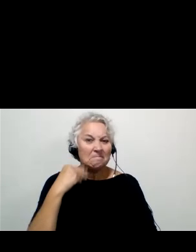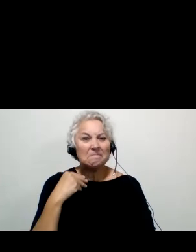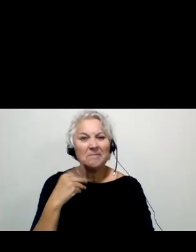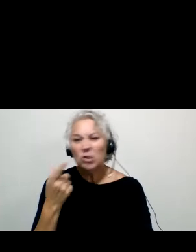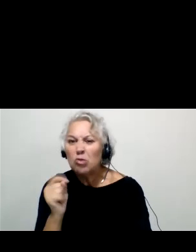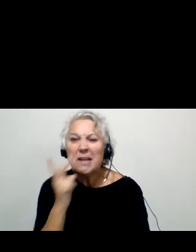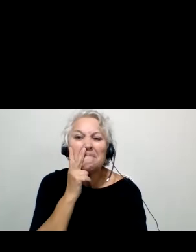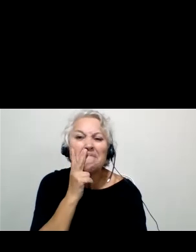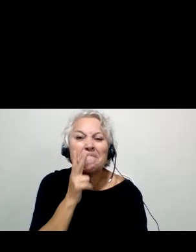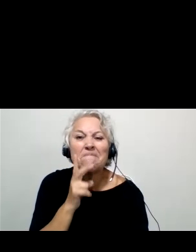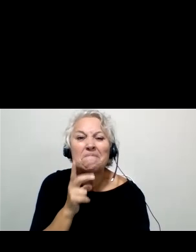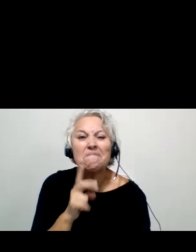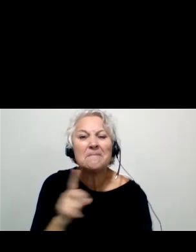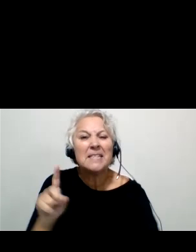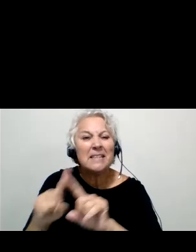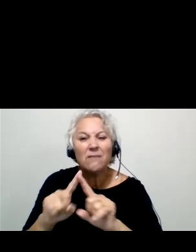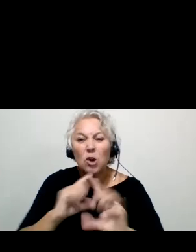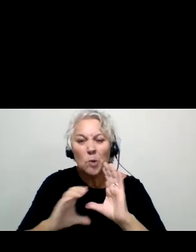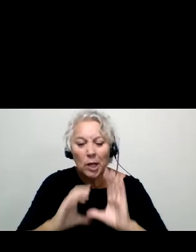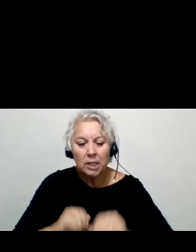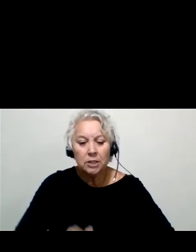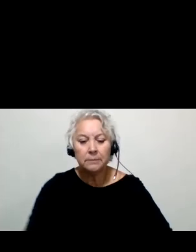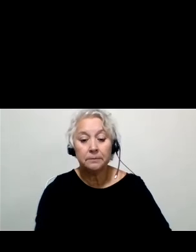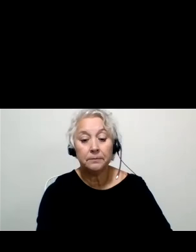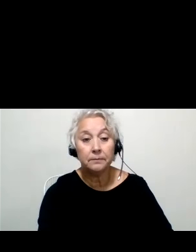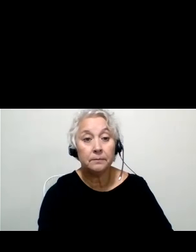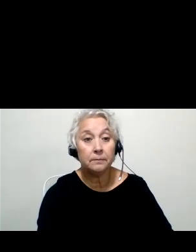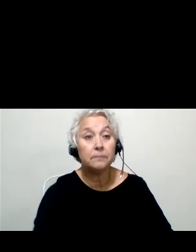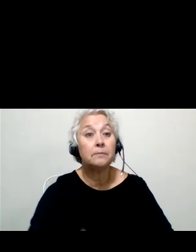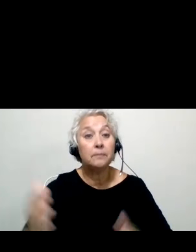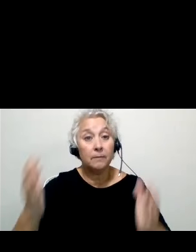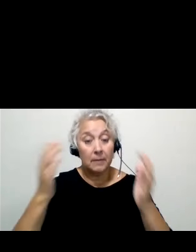different communication devices. The next